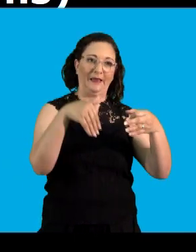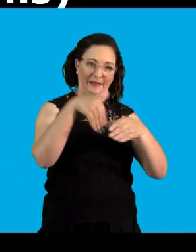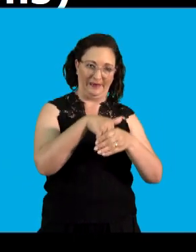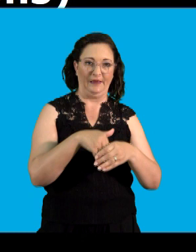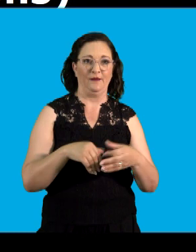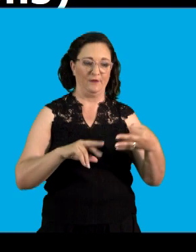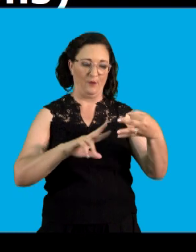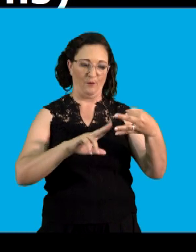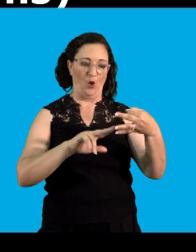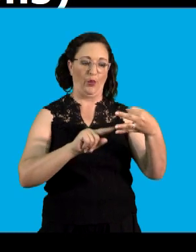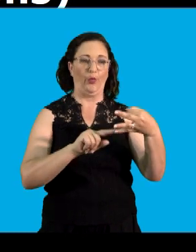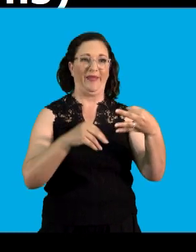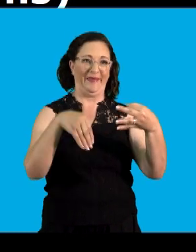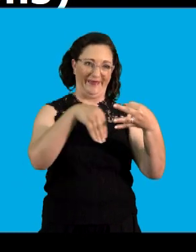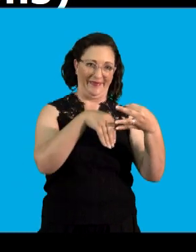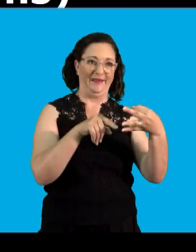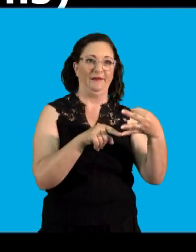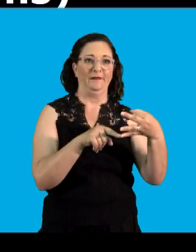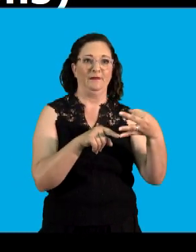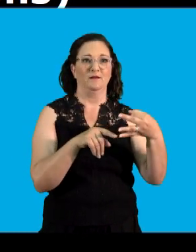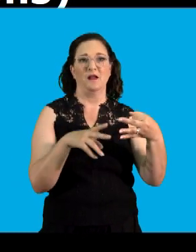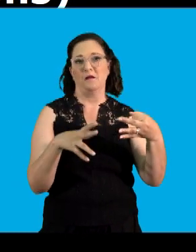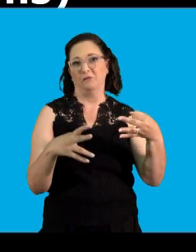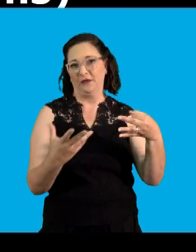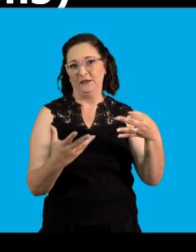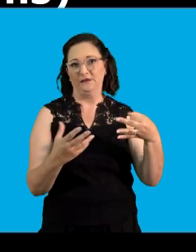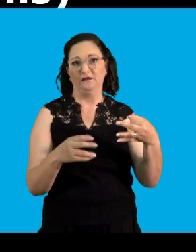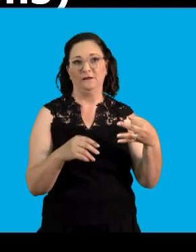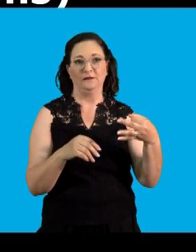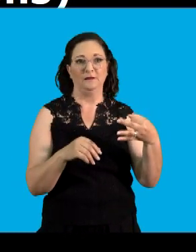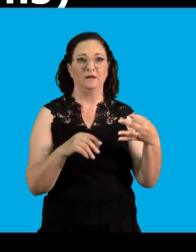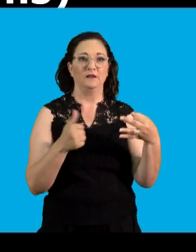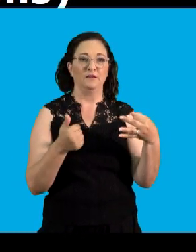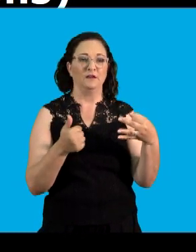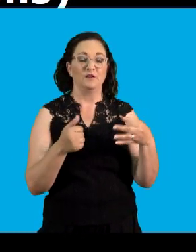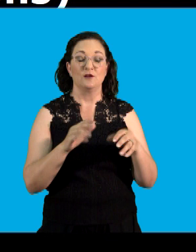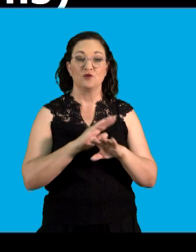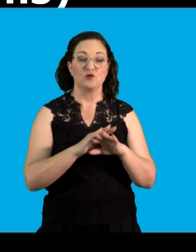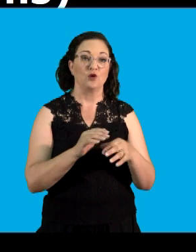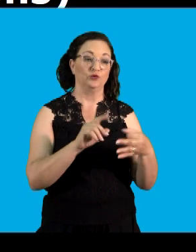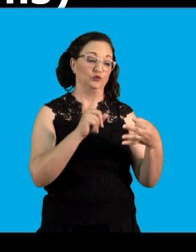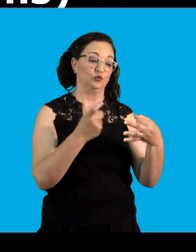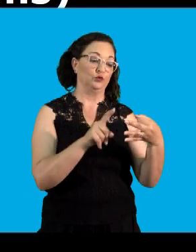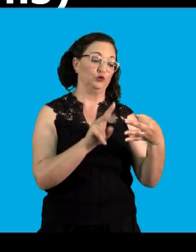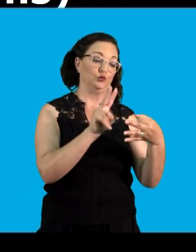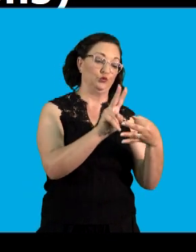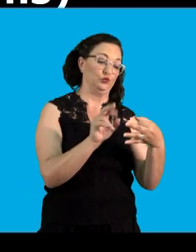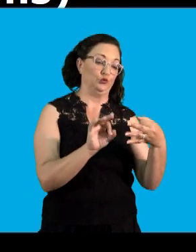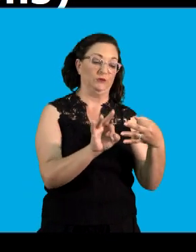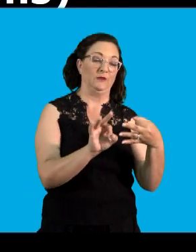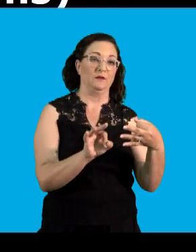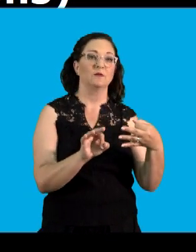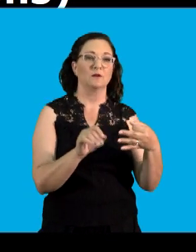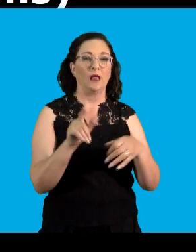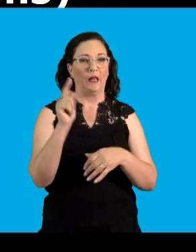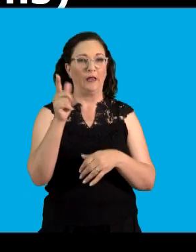both these questions. They come here. However, these questions are the ones that will not be asked in question 2 and question 3. I will